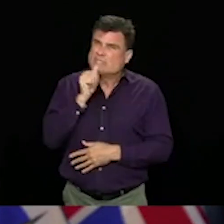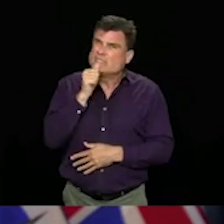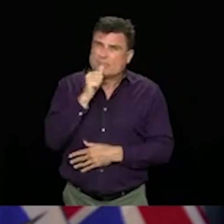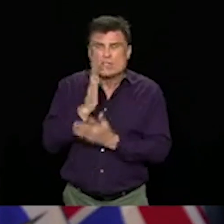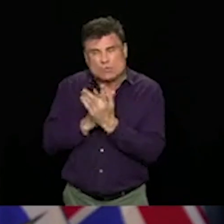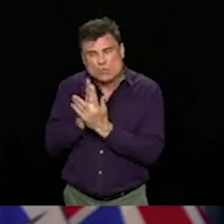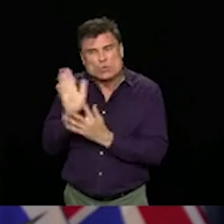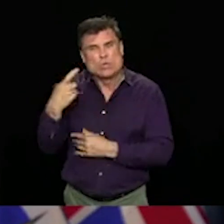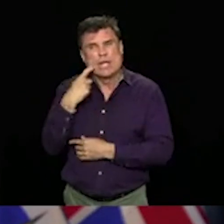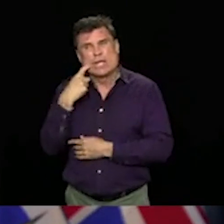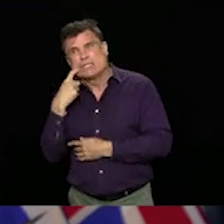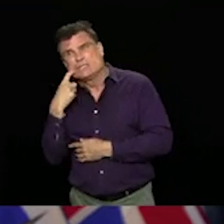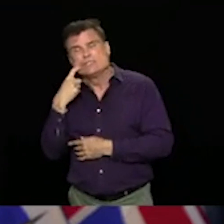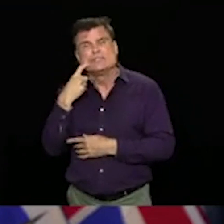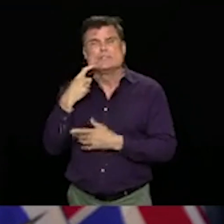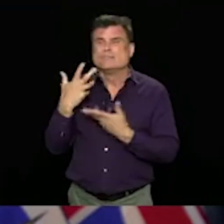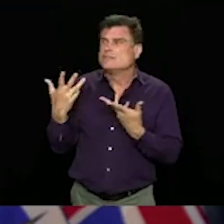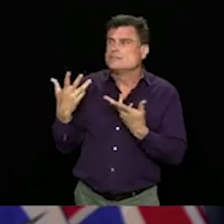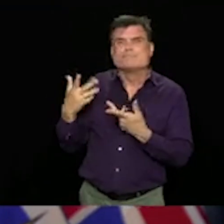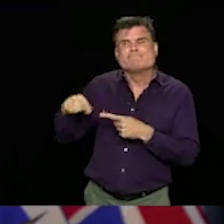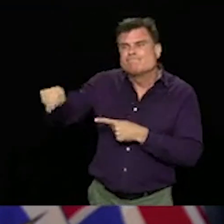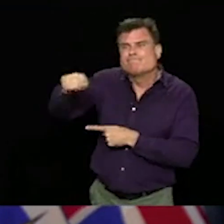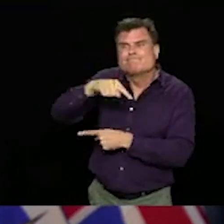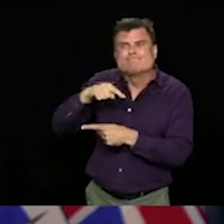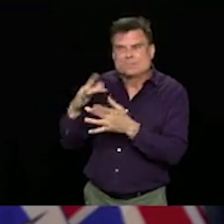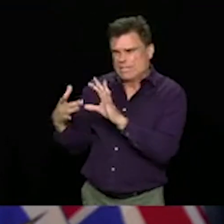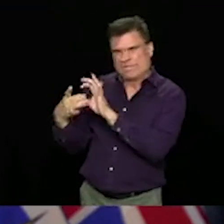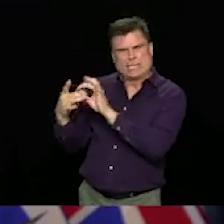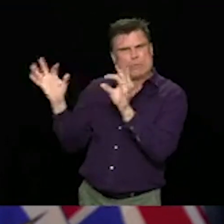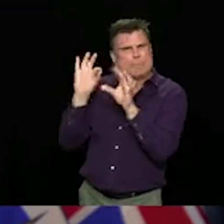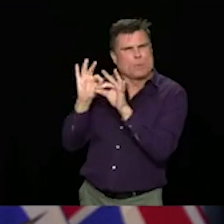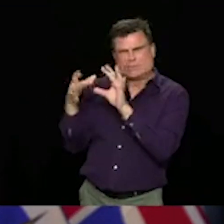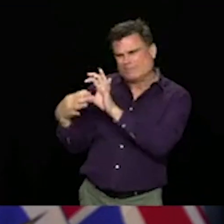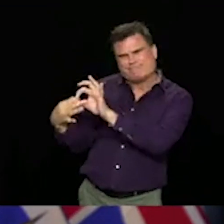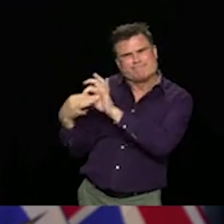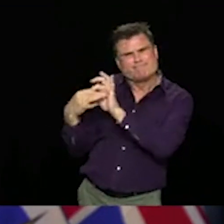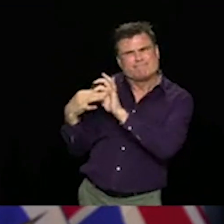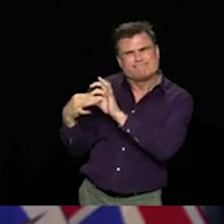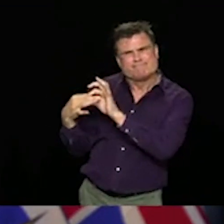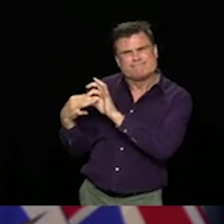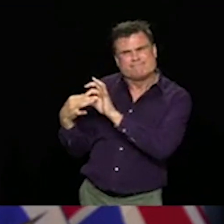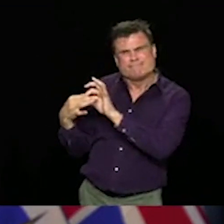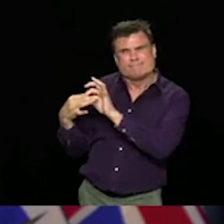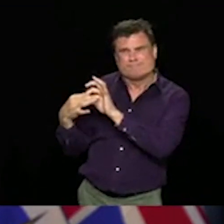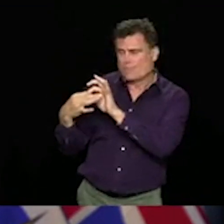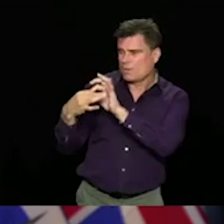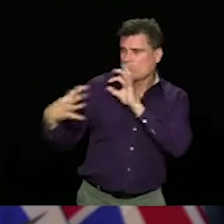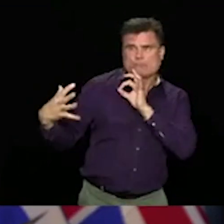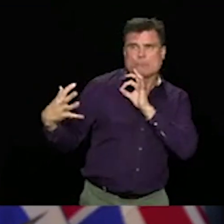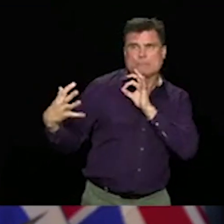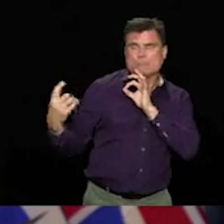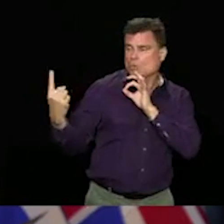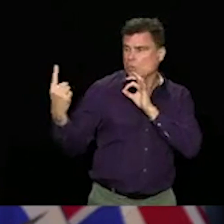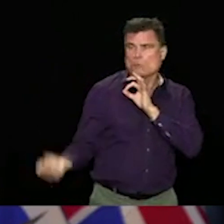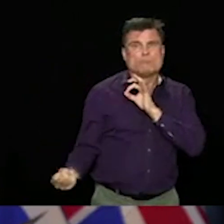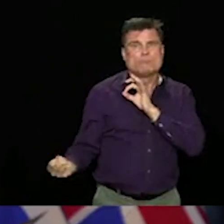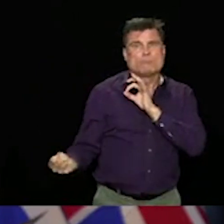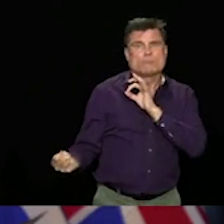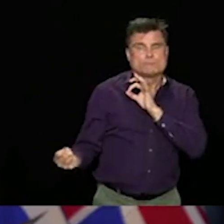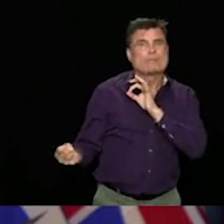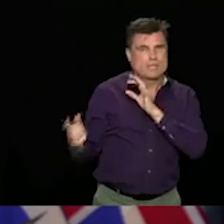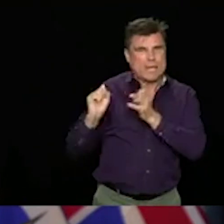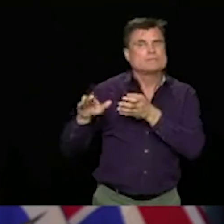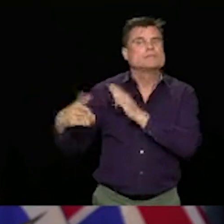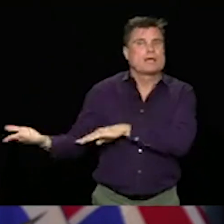overcome the many reasons why we use drugs. We know that it is multifactorial, that it has to do with pain, whether it's physical